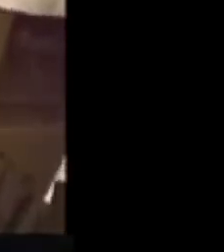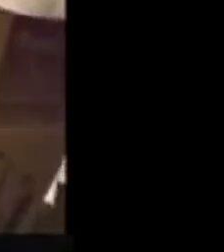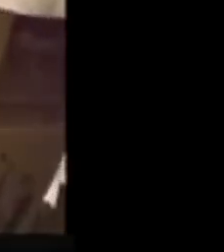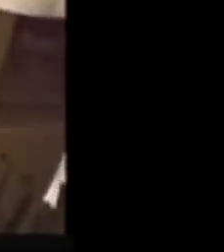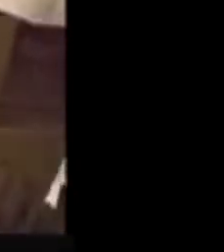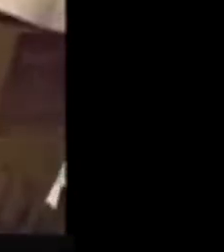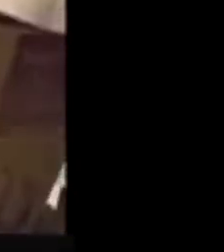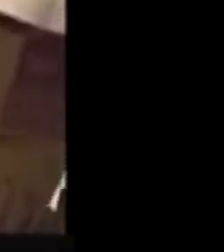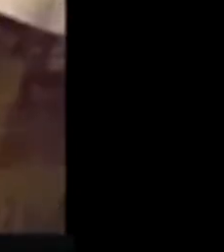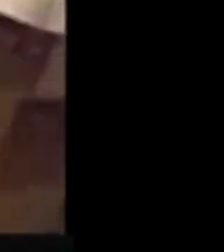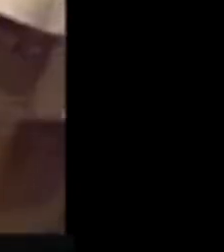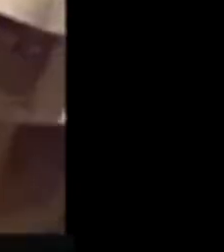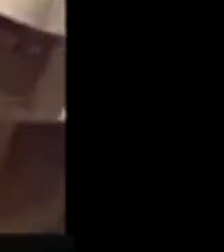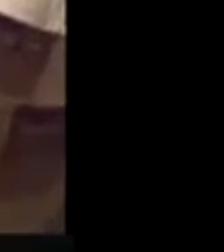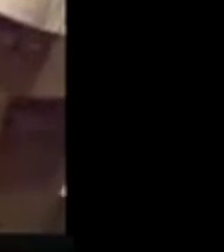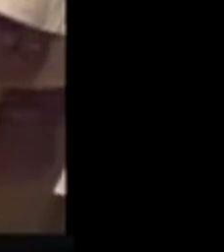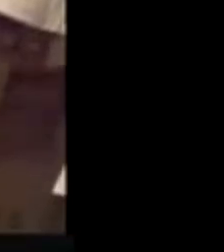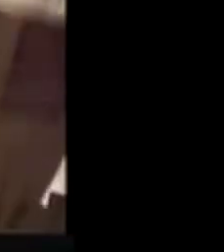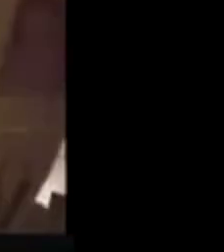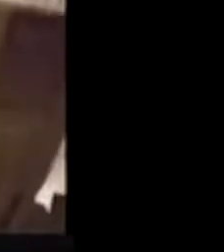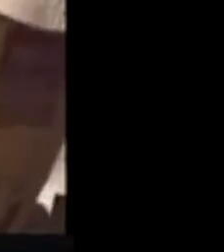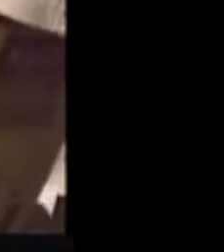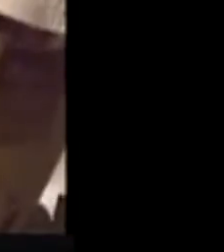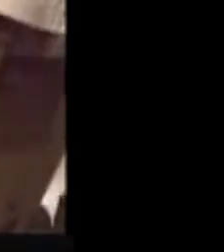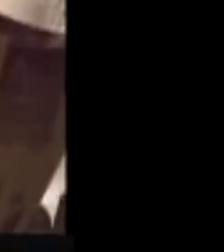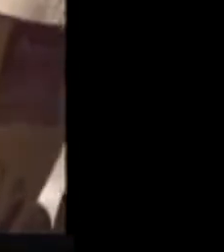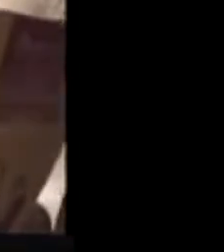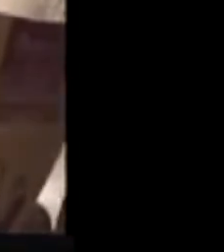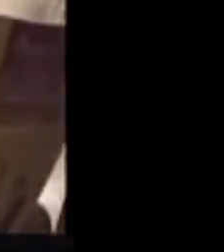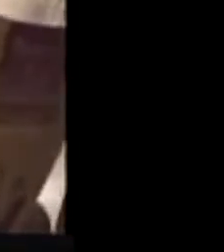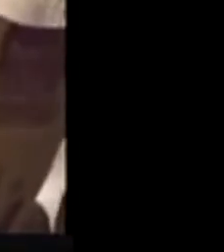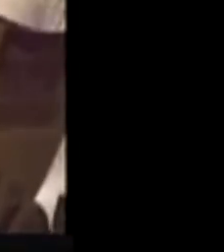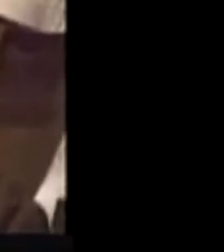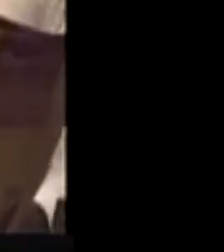Strong foundation is in